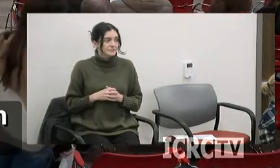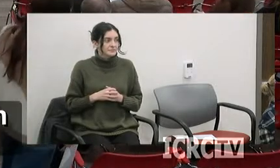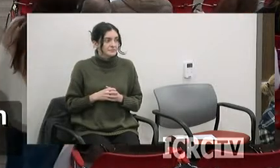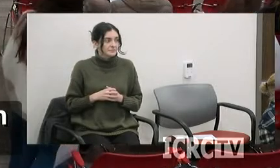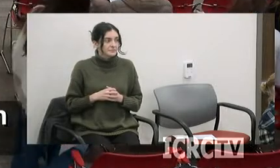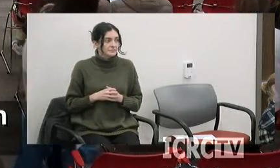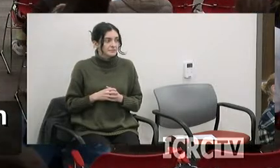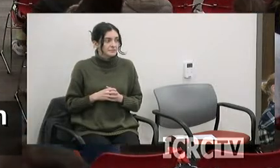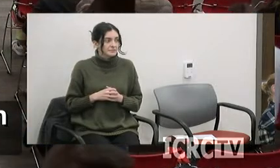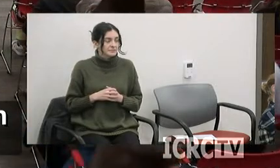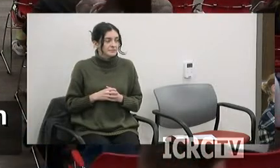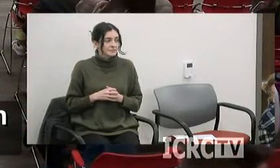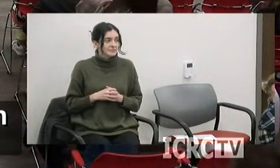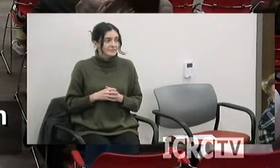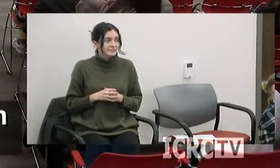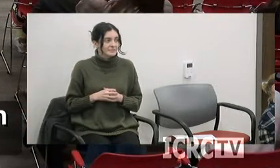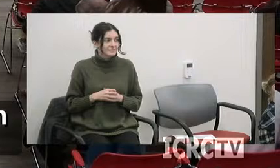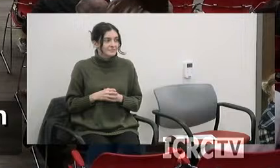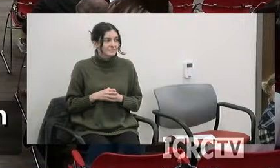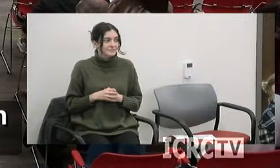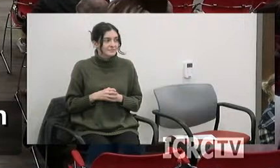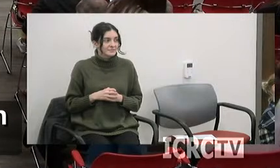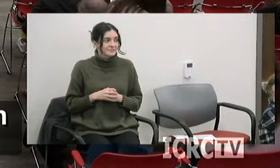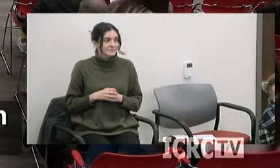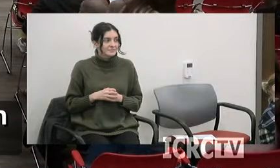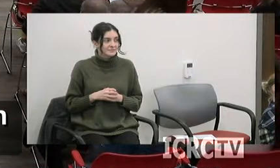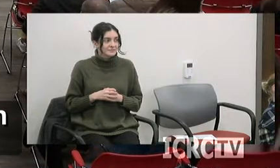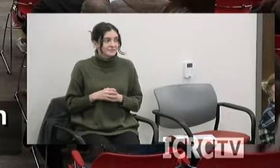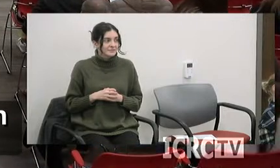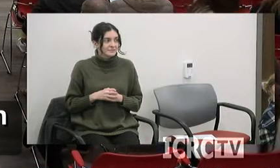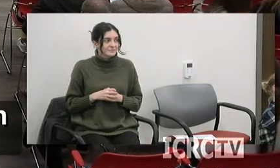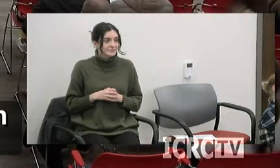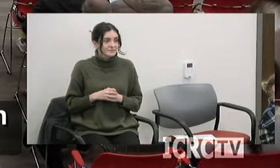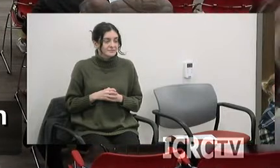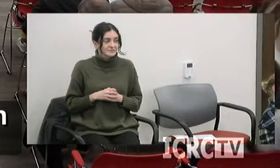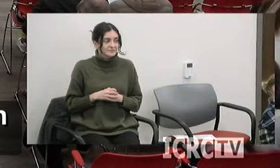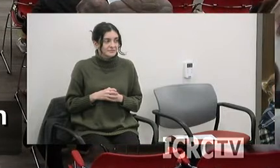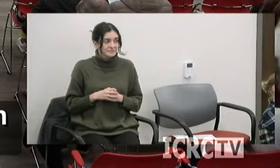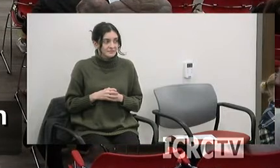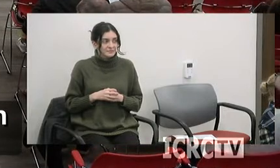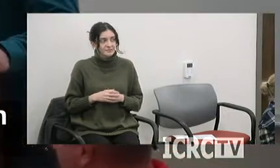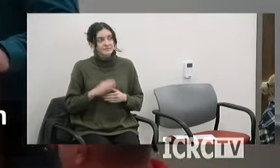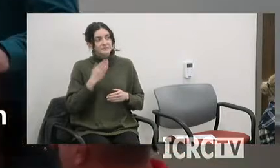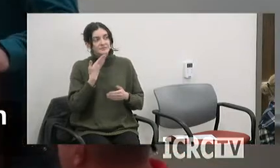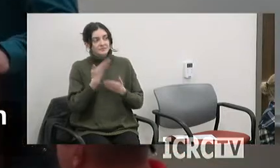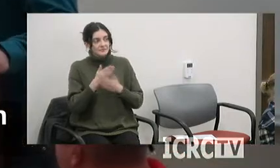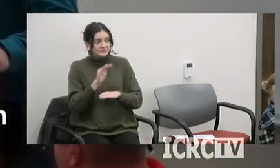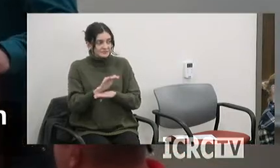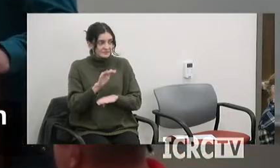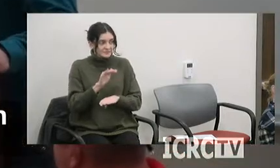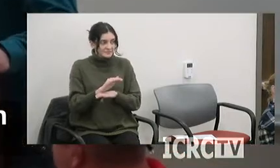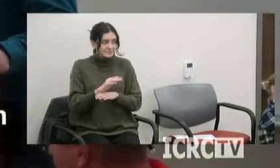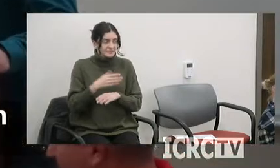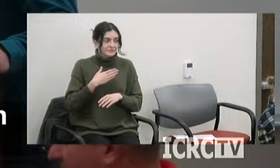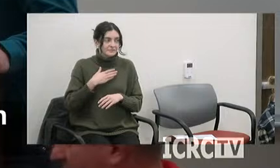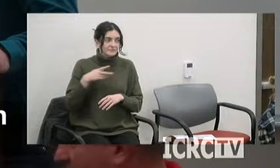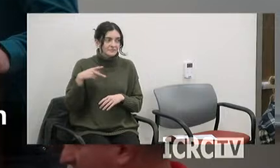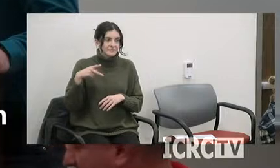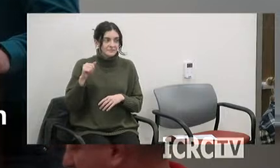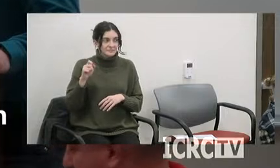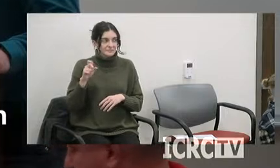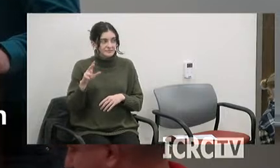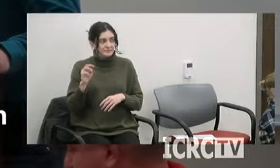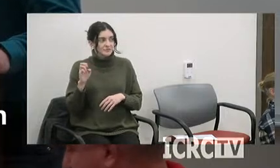That's good. That was a plan on it. Good evening. My name is Paul Trosher. I have a senior at Milford High